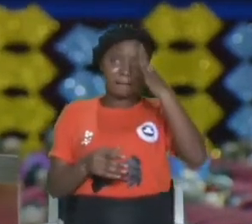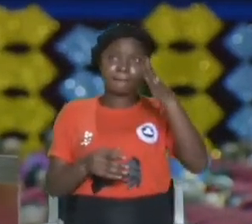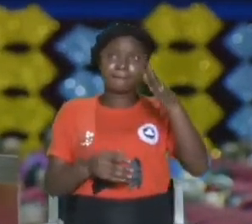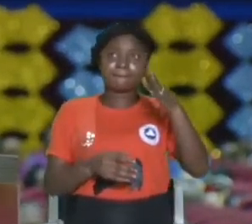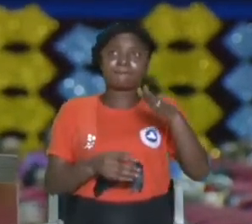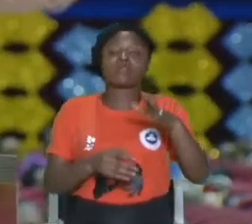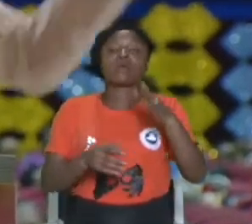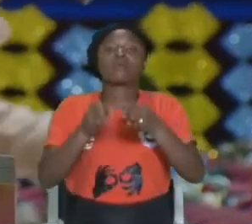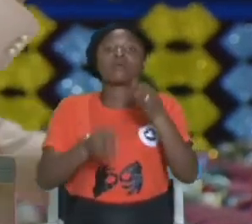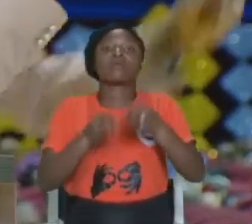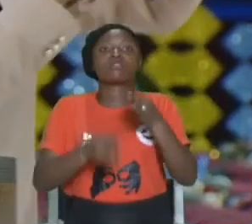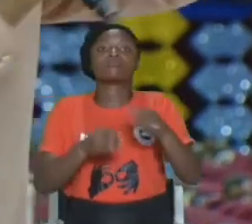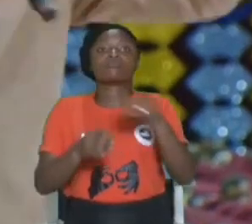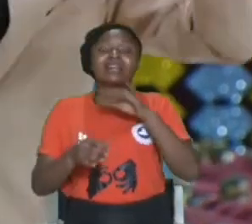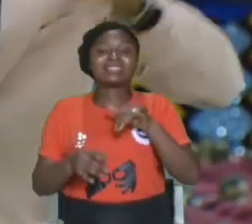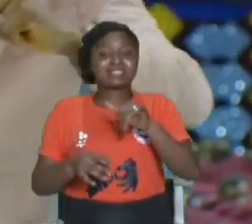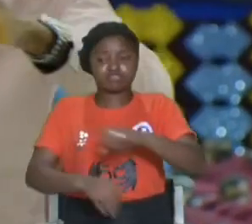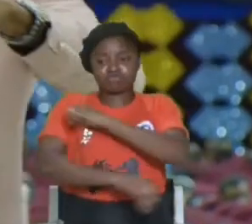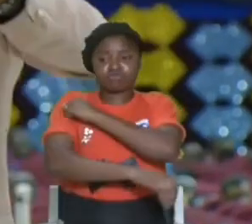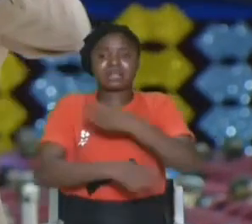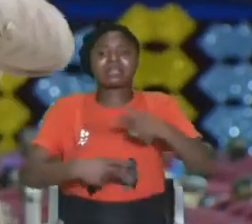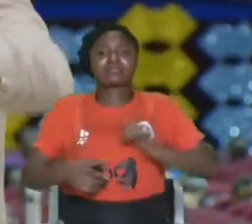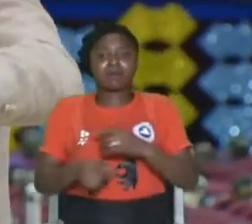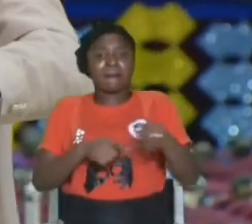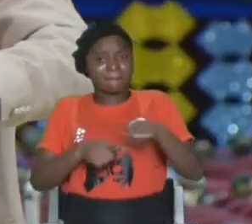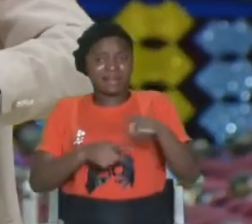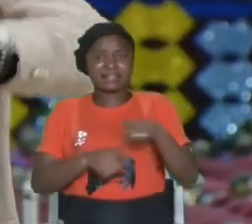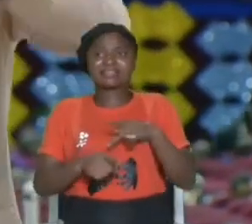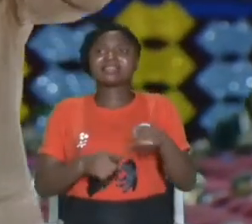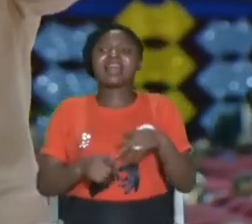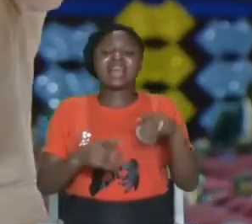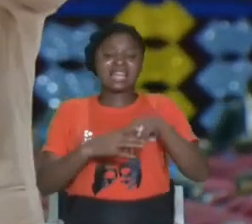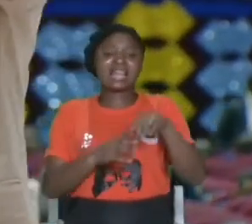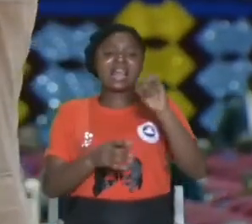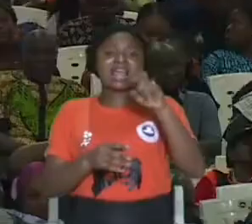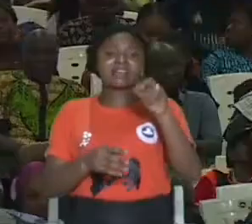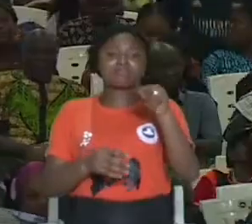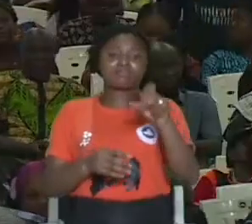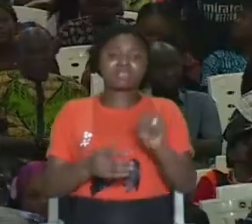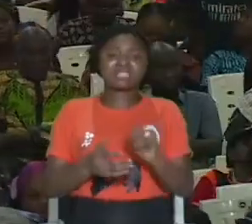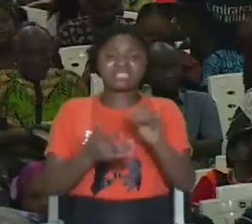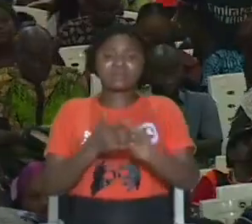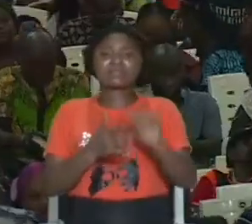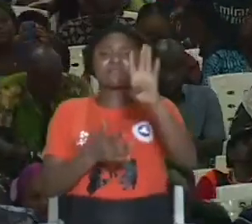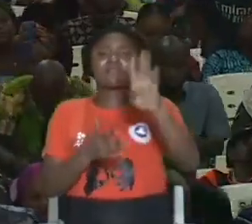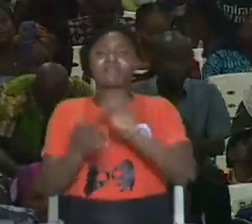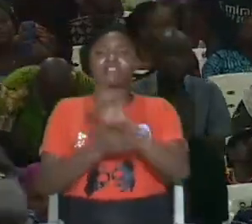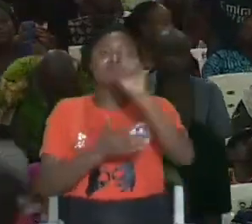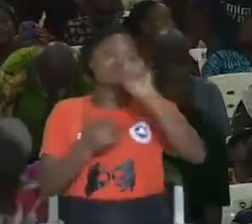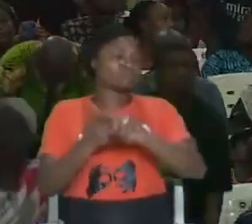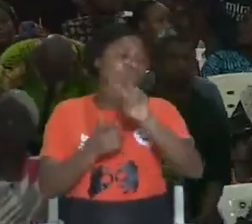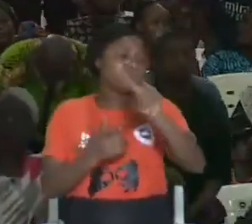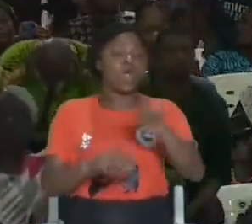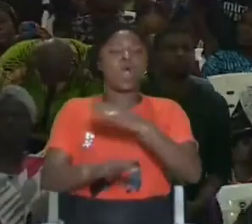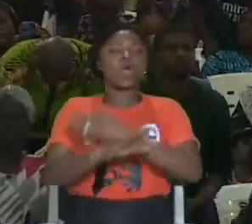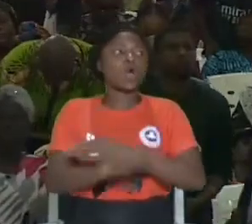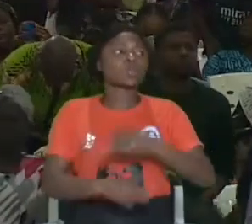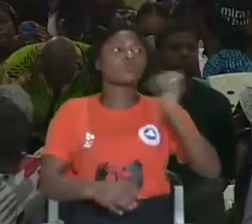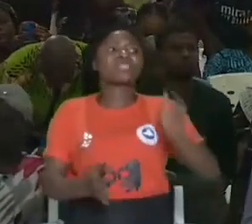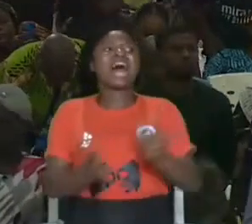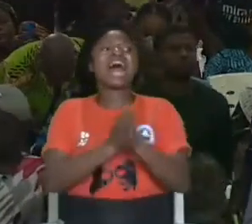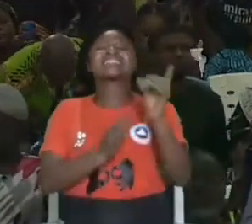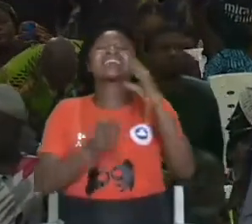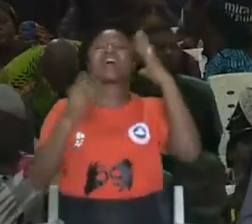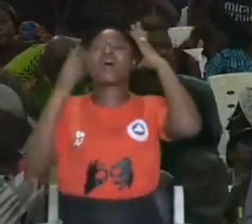if you are still strong, I want you to stand up. Let's practicalize something. In Exodus chapter 4 from verse 1 to 2, verse 2, God was asking